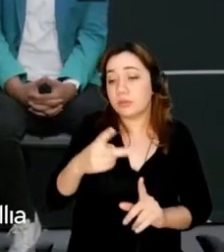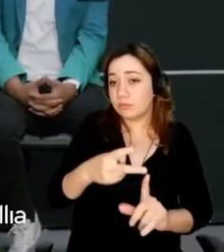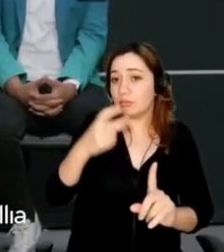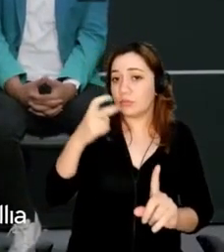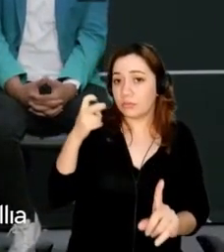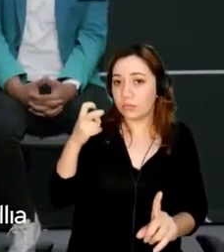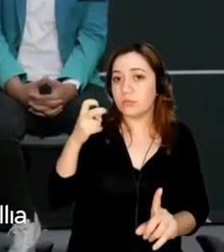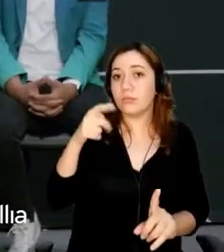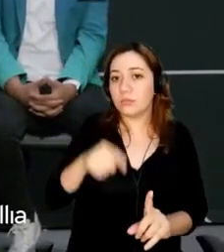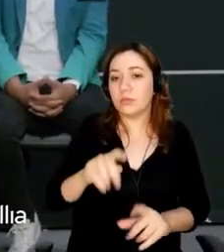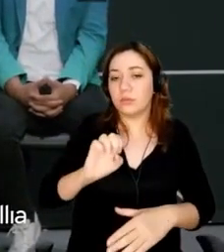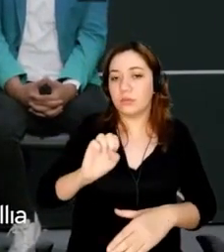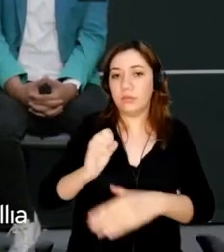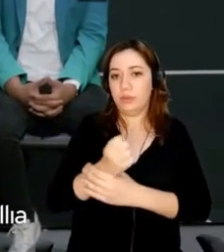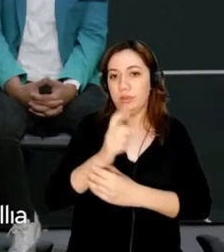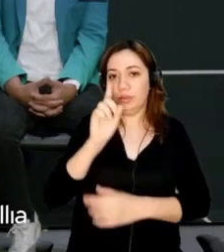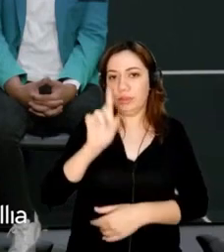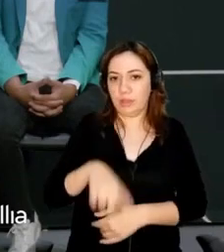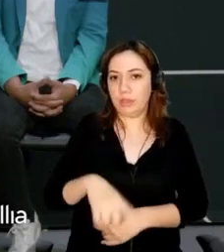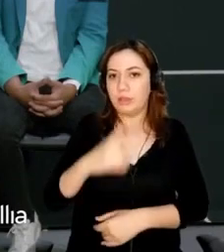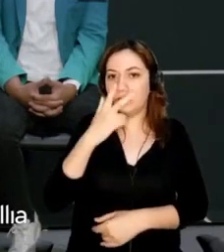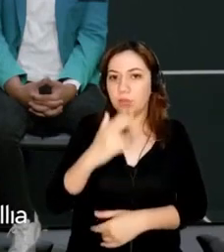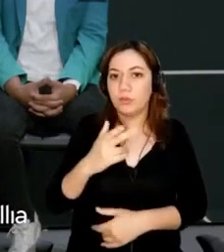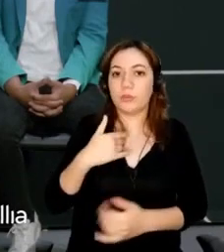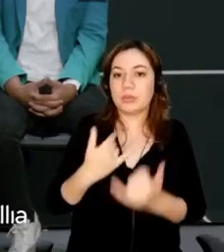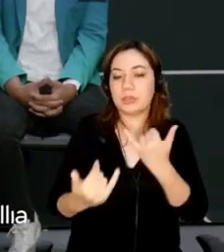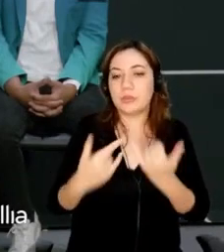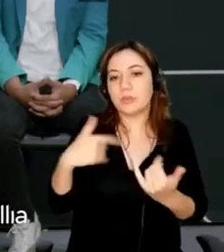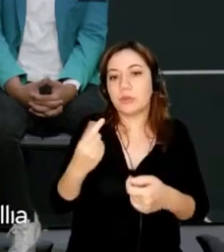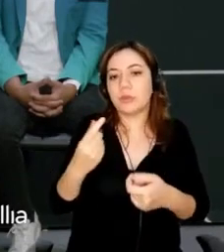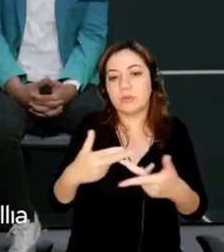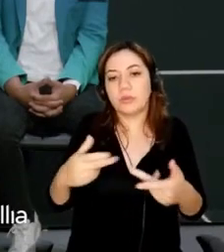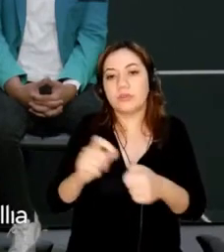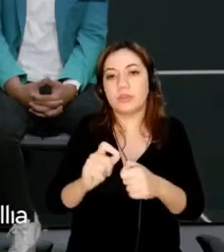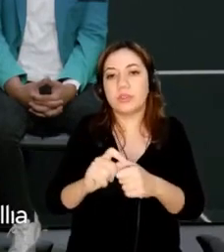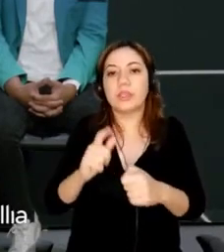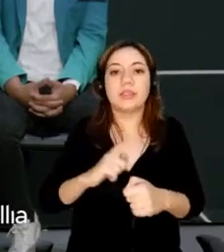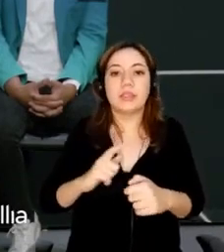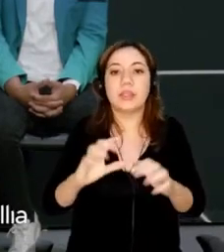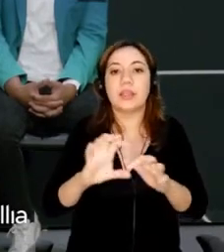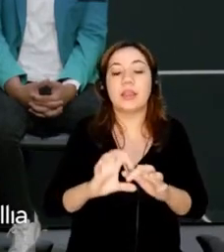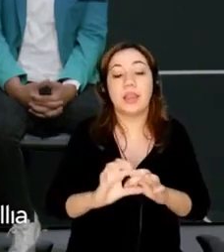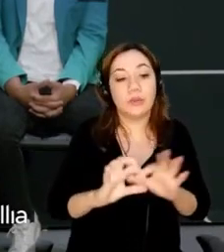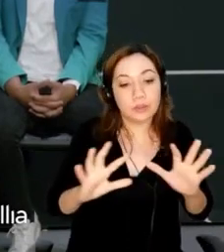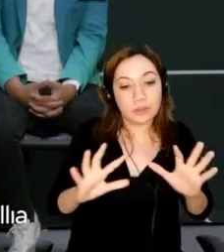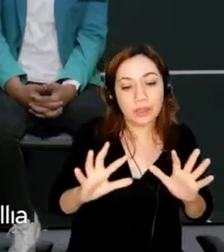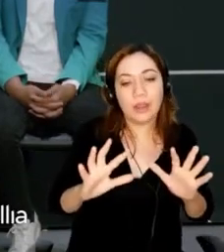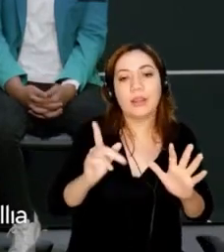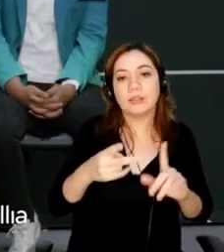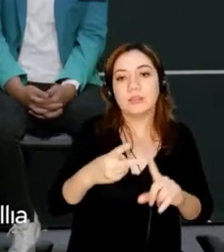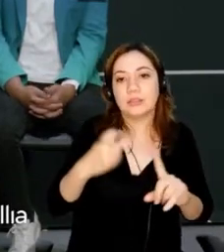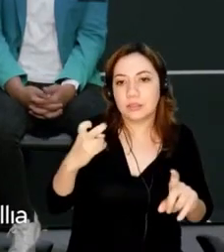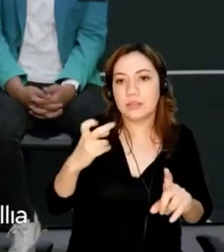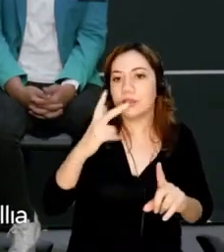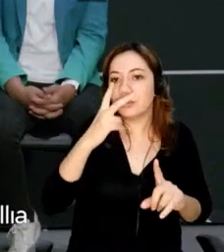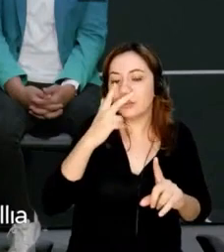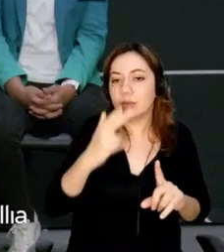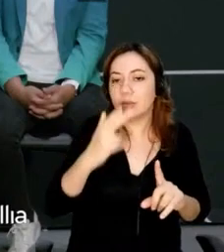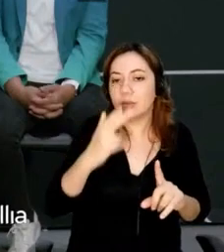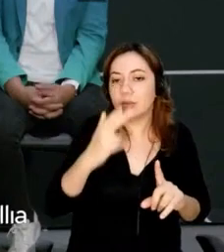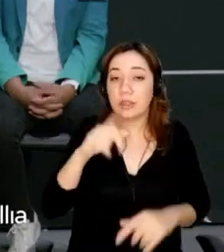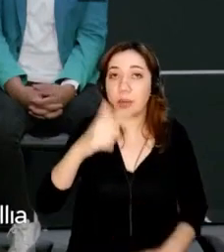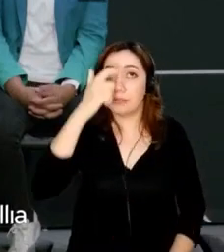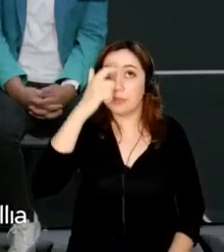There's what we call authorized and then unauthorized scams. So there's the authorized scams where someone actually thinks they're doing a legitimate transaction or making a